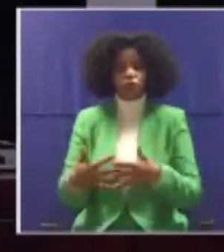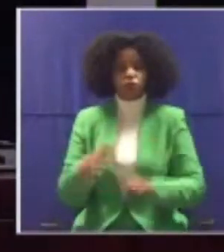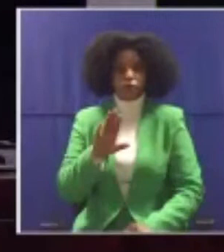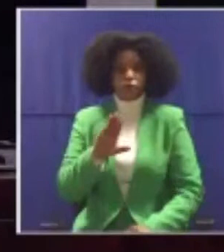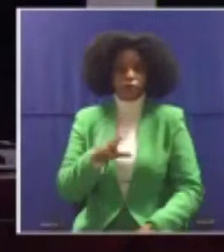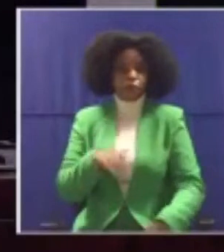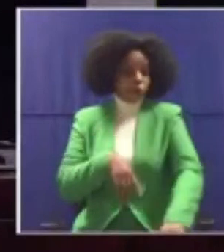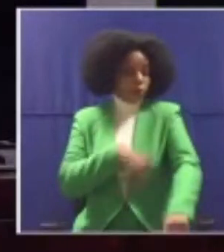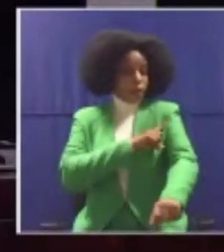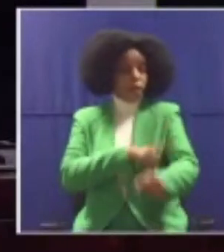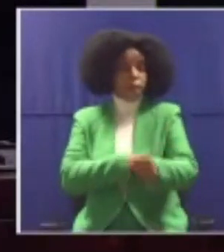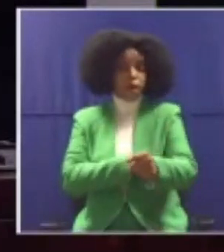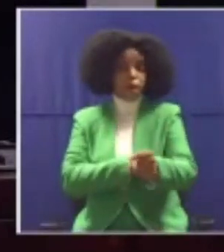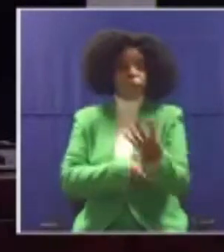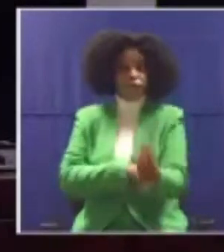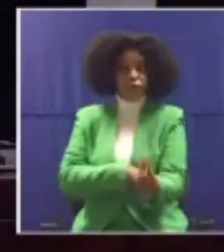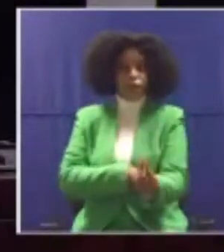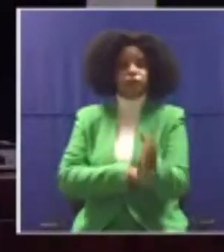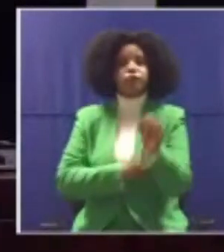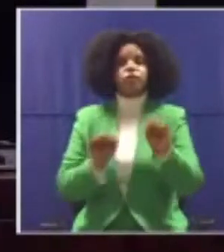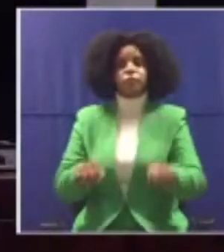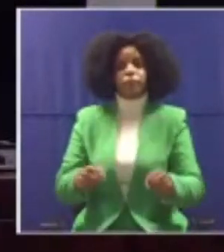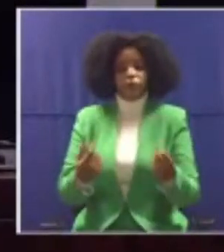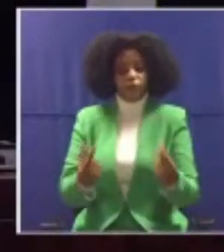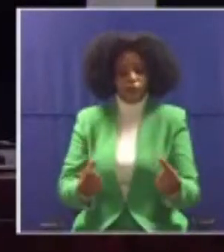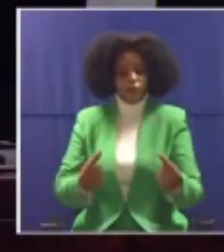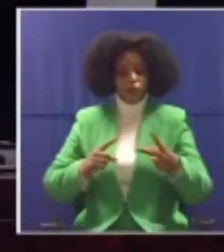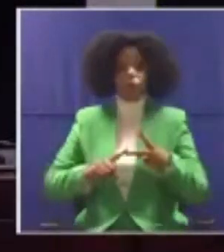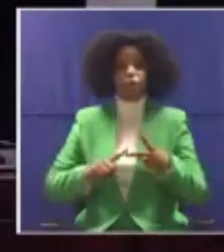and to perform their functions.